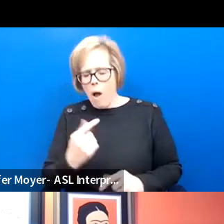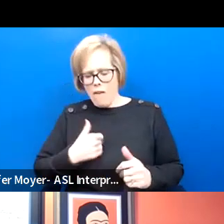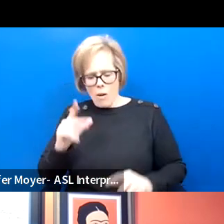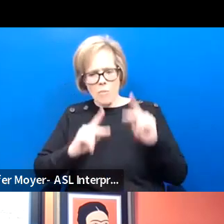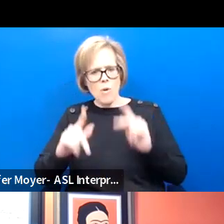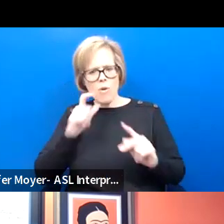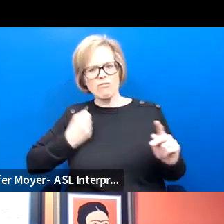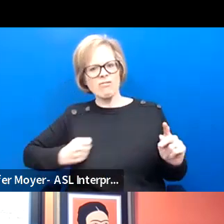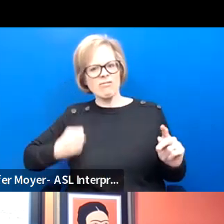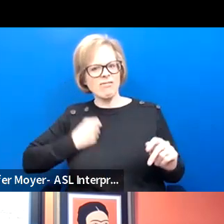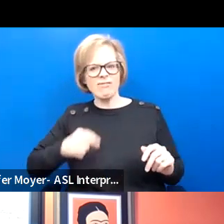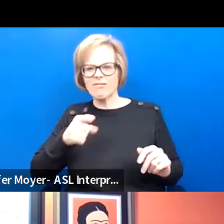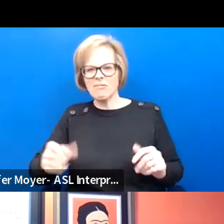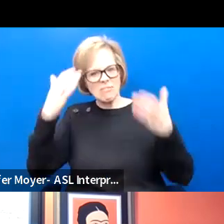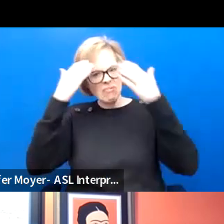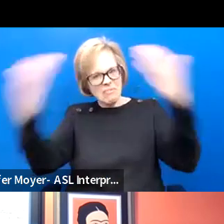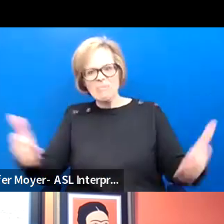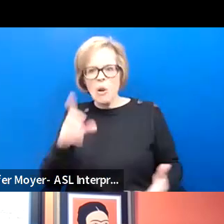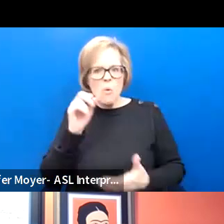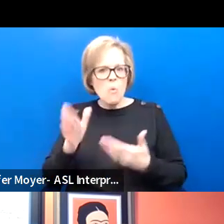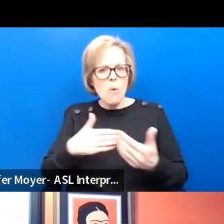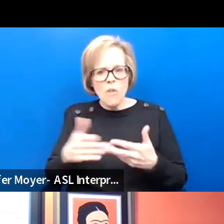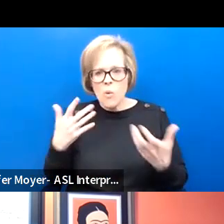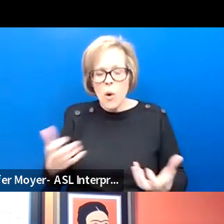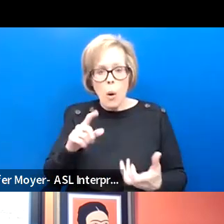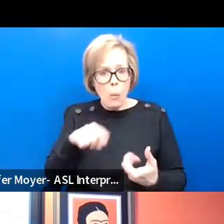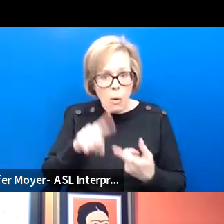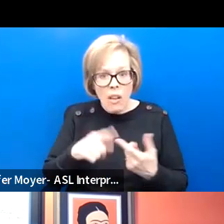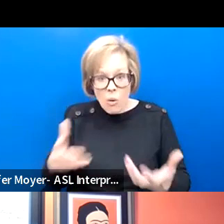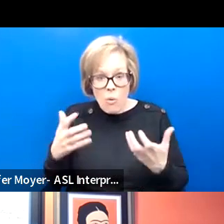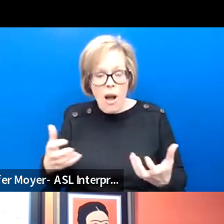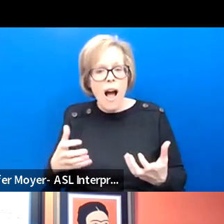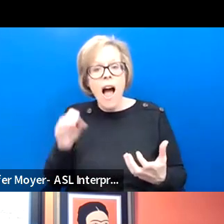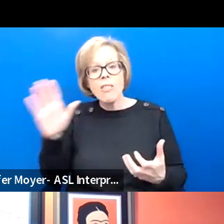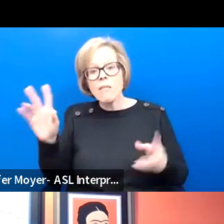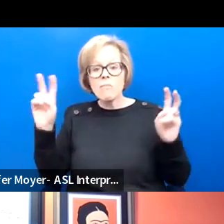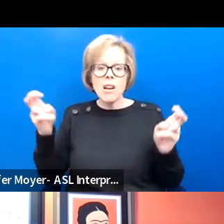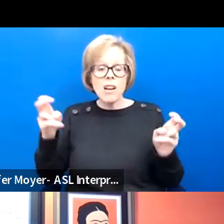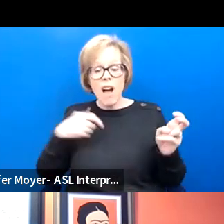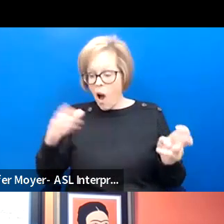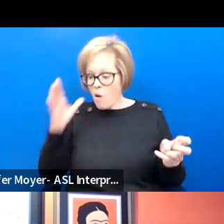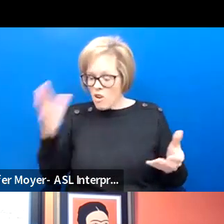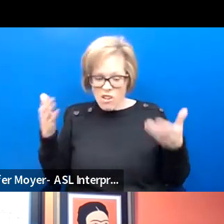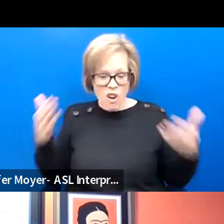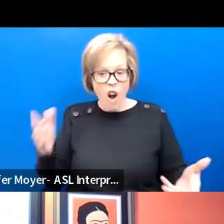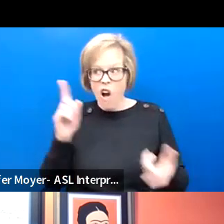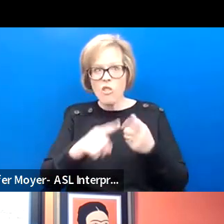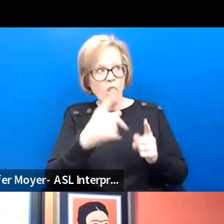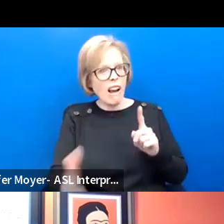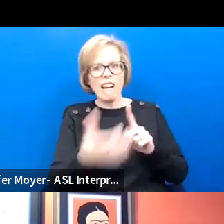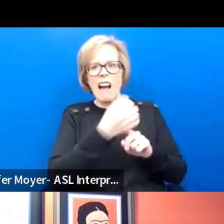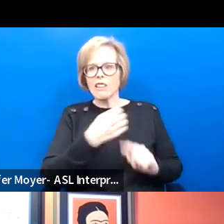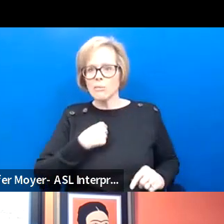rogue, Andy. They do whatever they want when they want, and their motto is proceed until apprehended. You